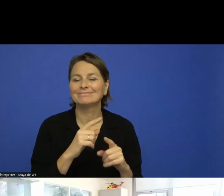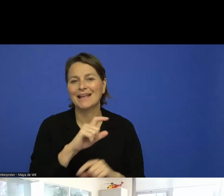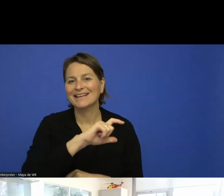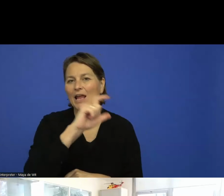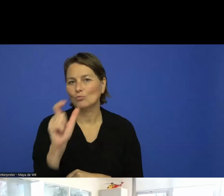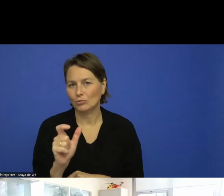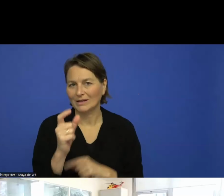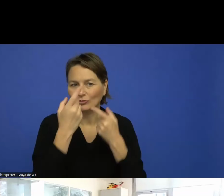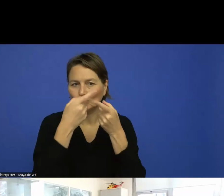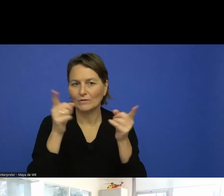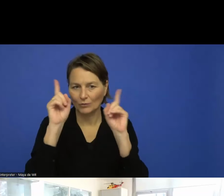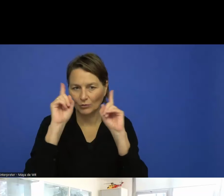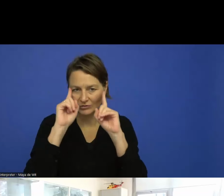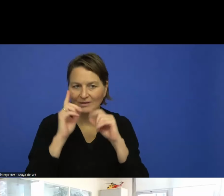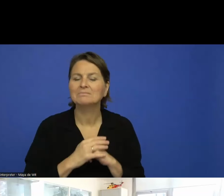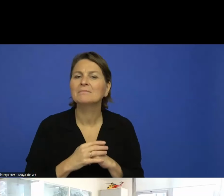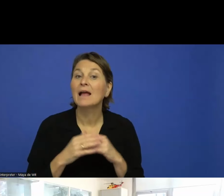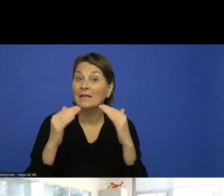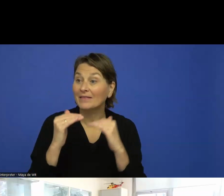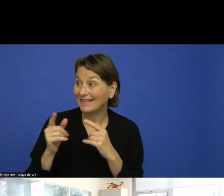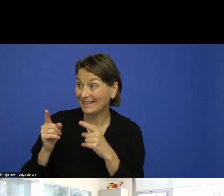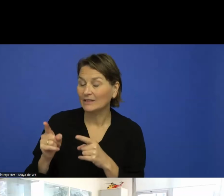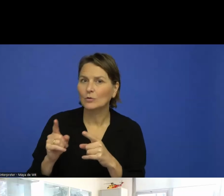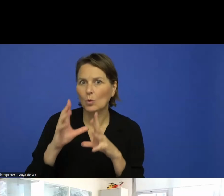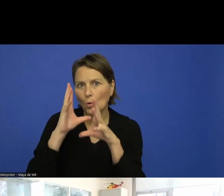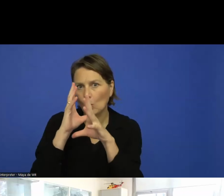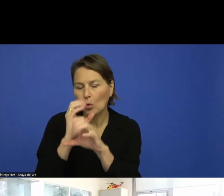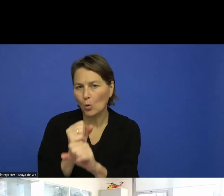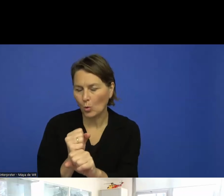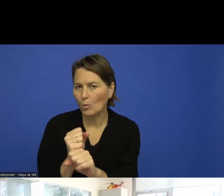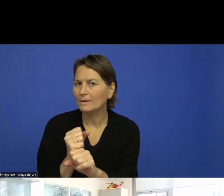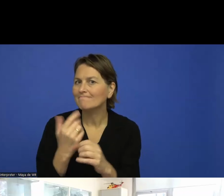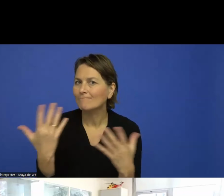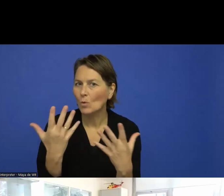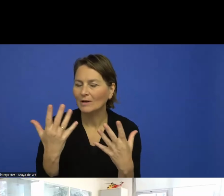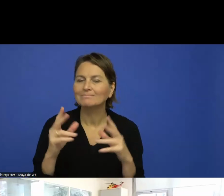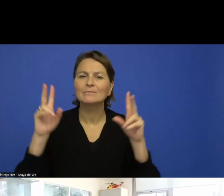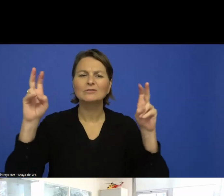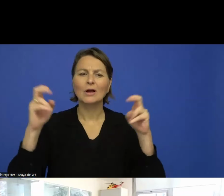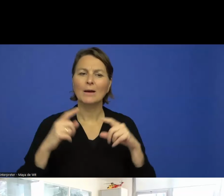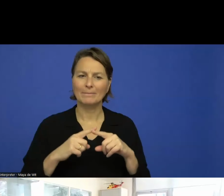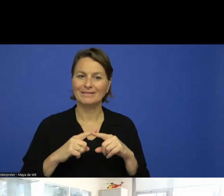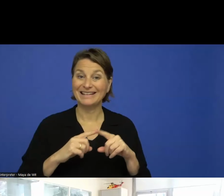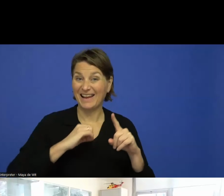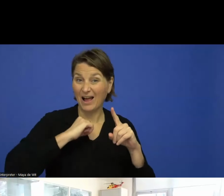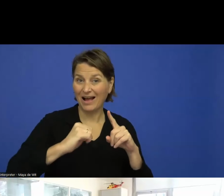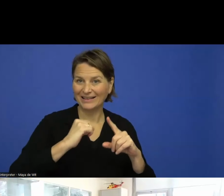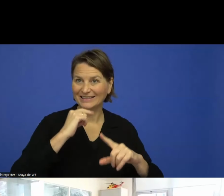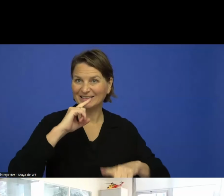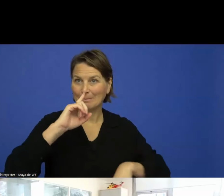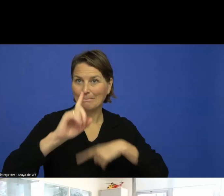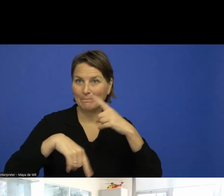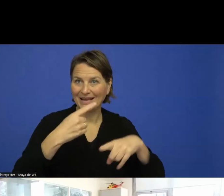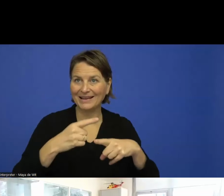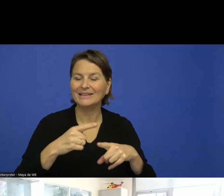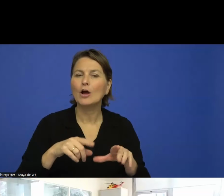stepping motors. And I was particularly interested in what happened when they try and run at high speed.